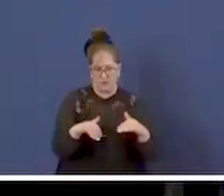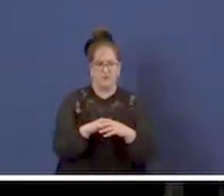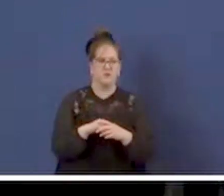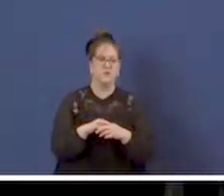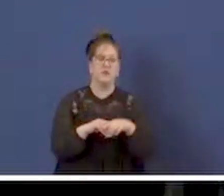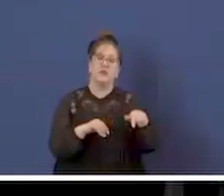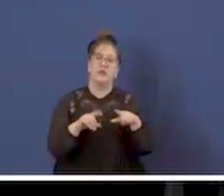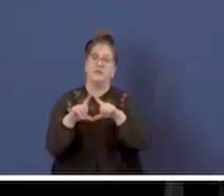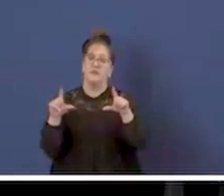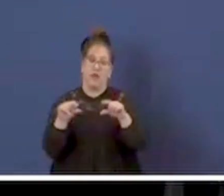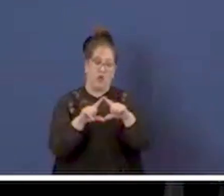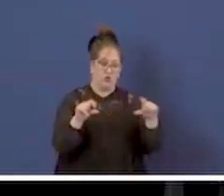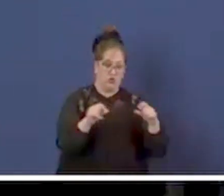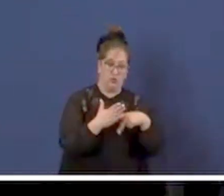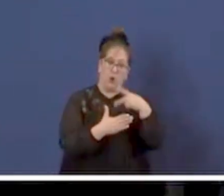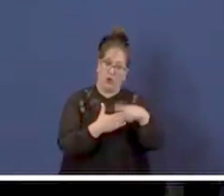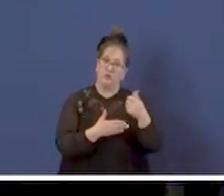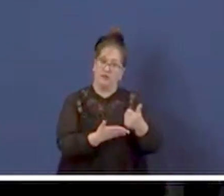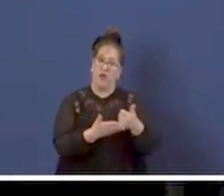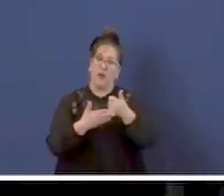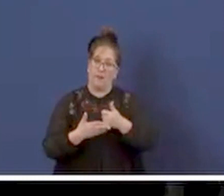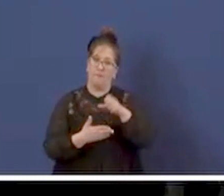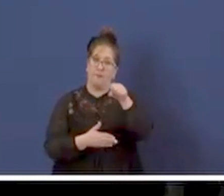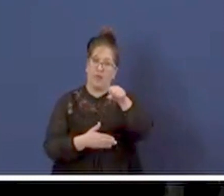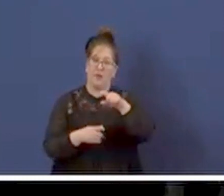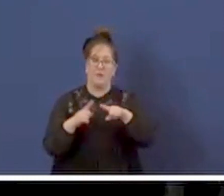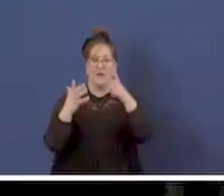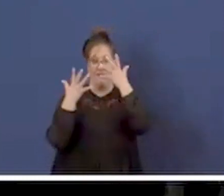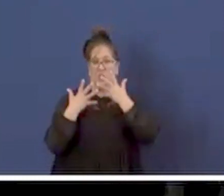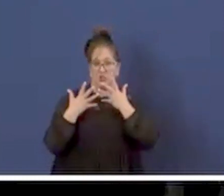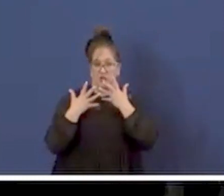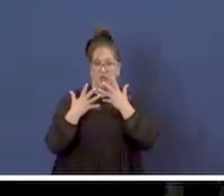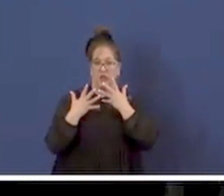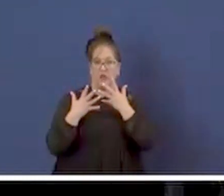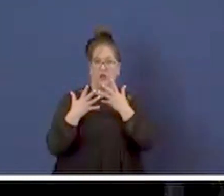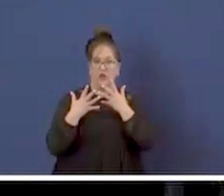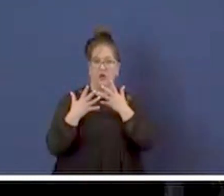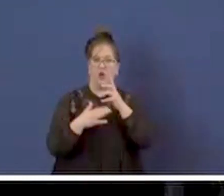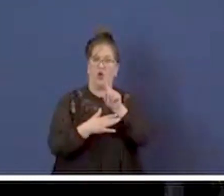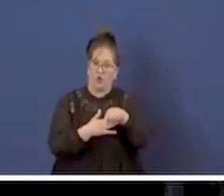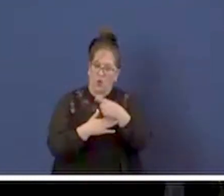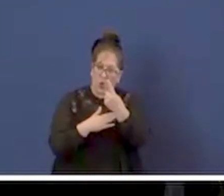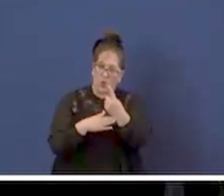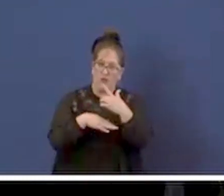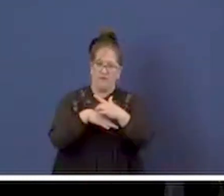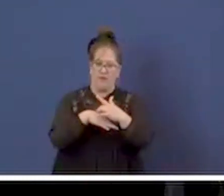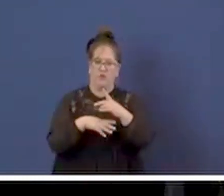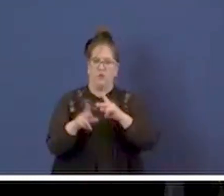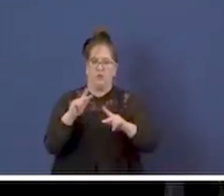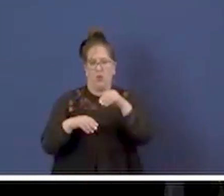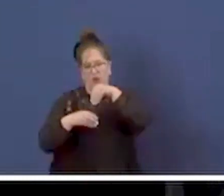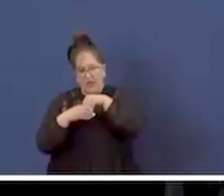These voucher programs have helped tremendously, but unfortunately are only available to those residing in shelter